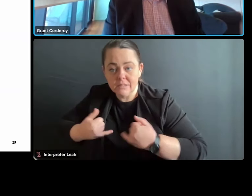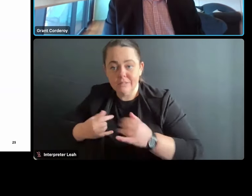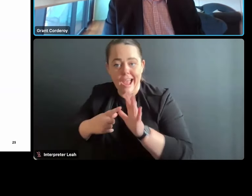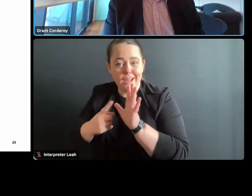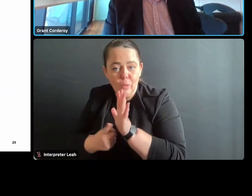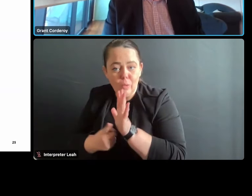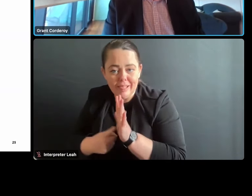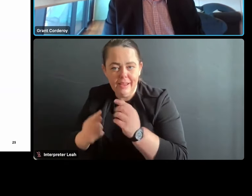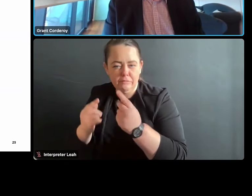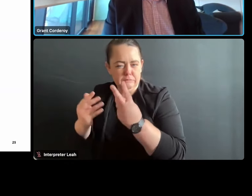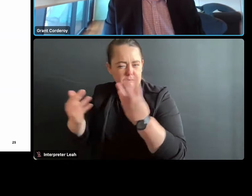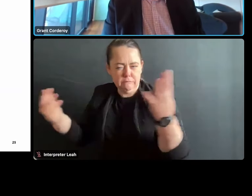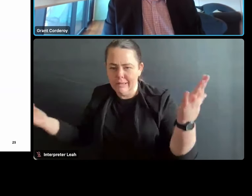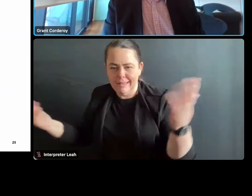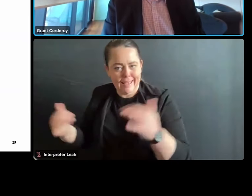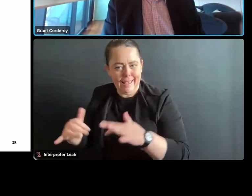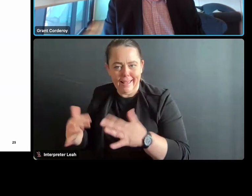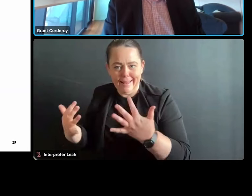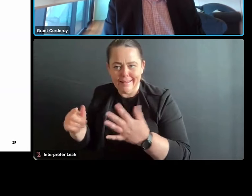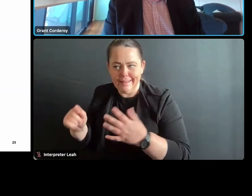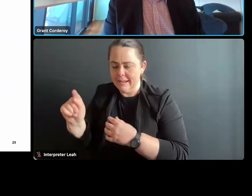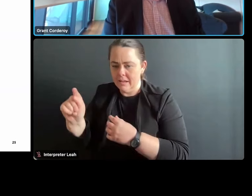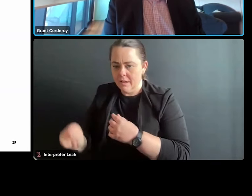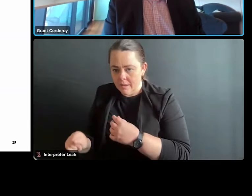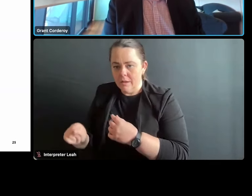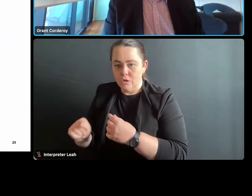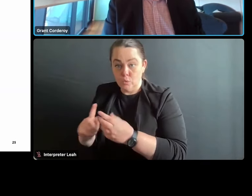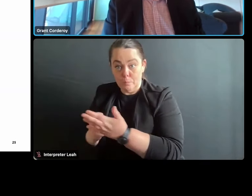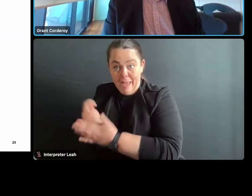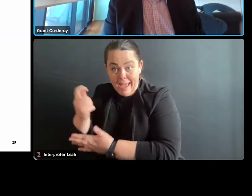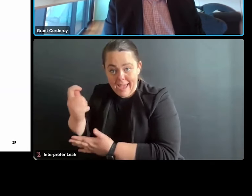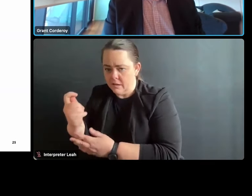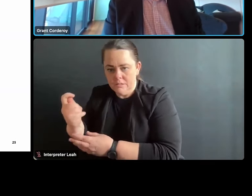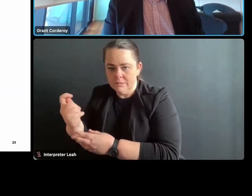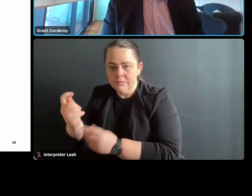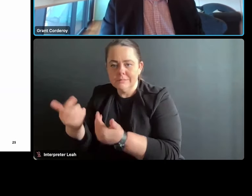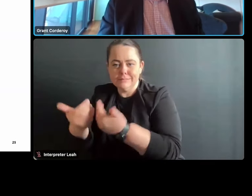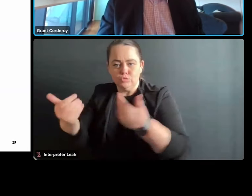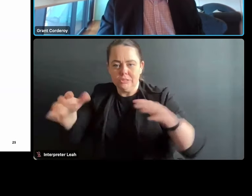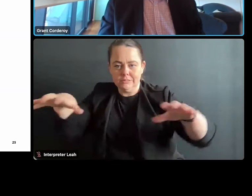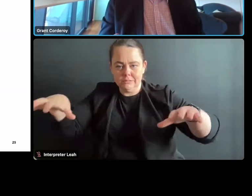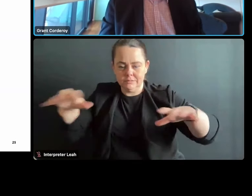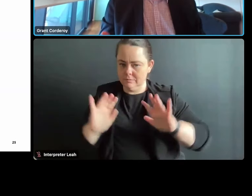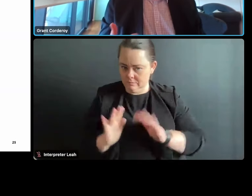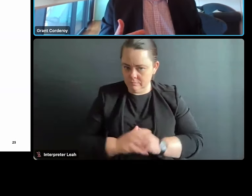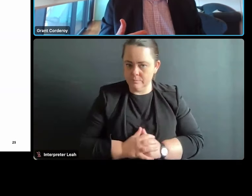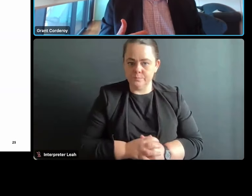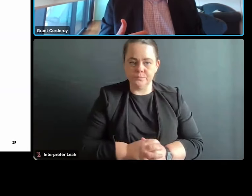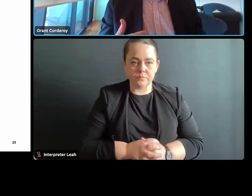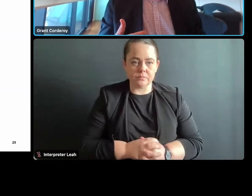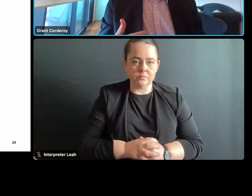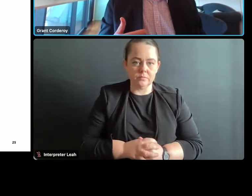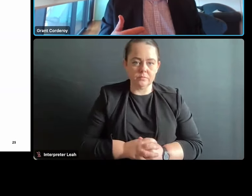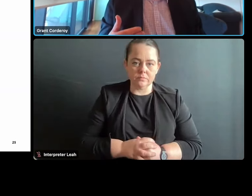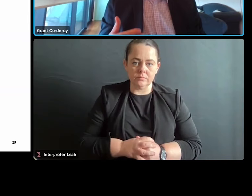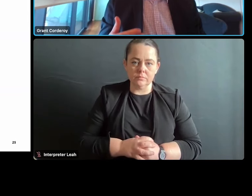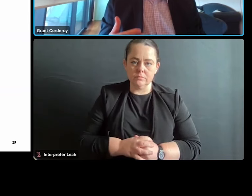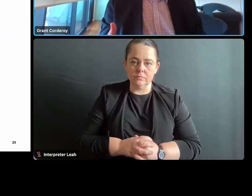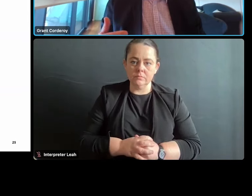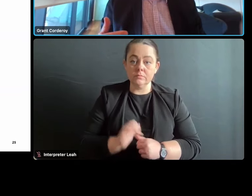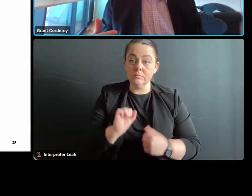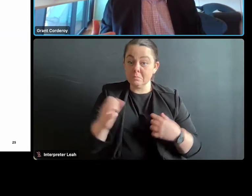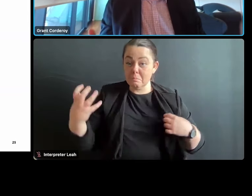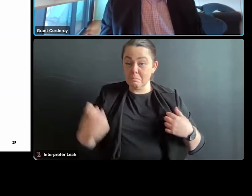it, or you might want to cross-check. And the payroll system, again, is very good in the sense that it'll give you the hours, but